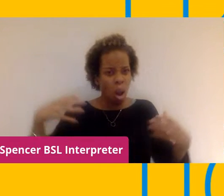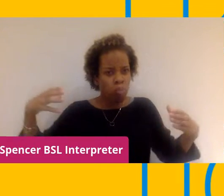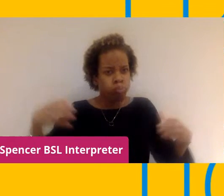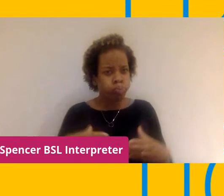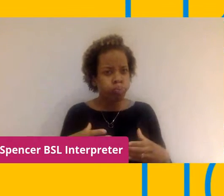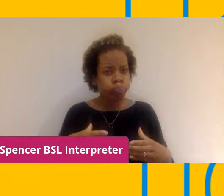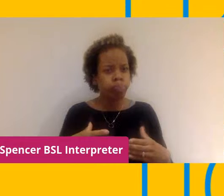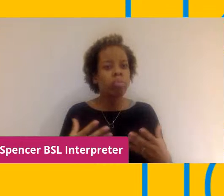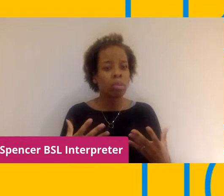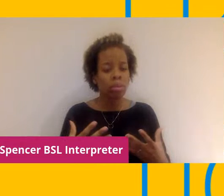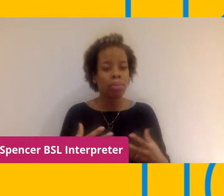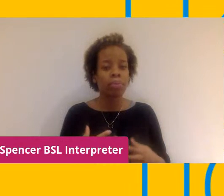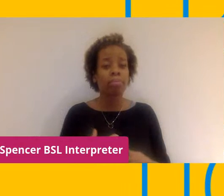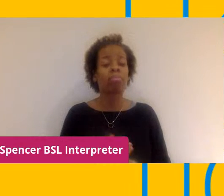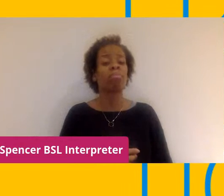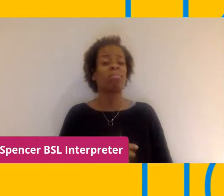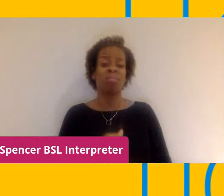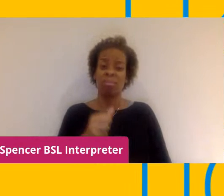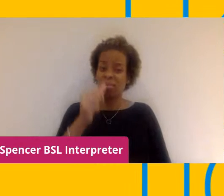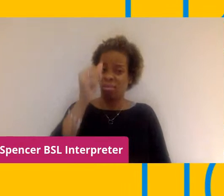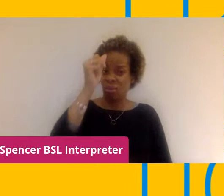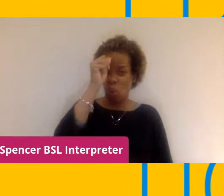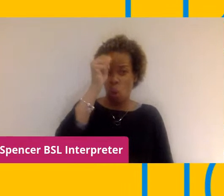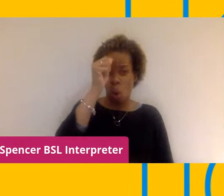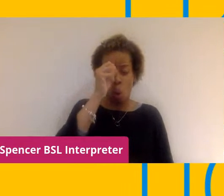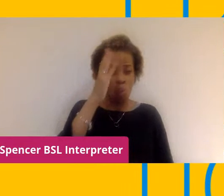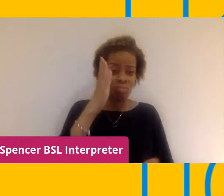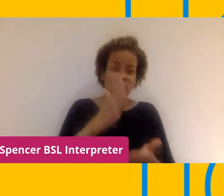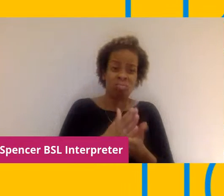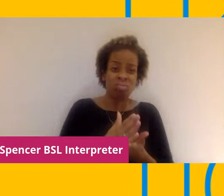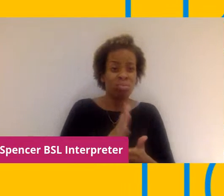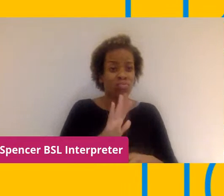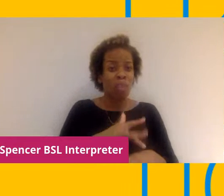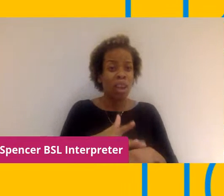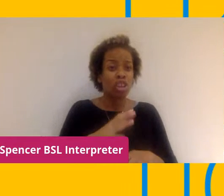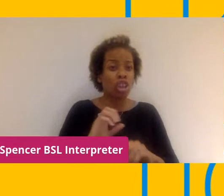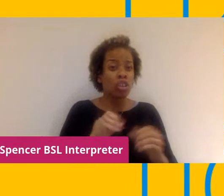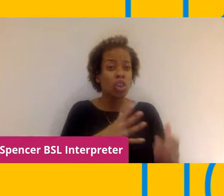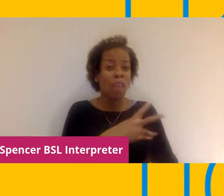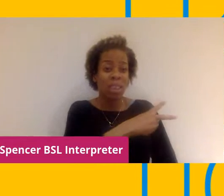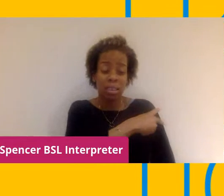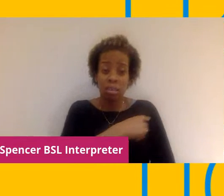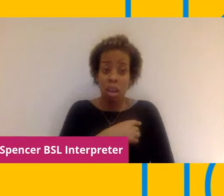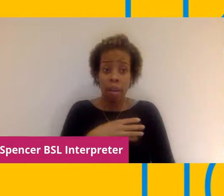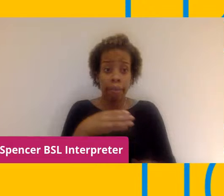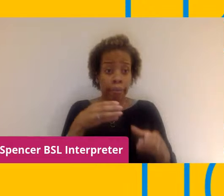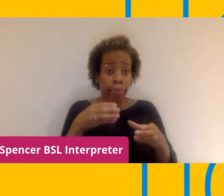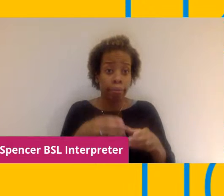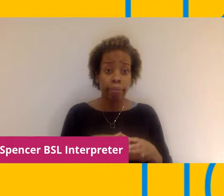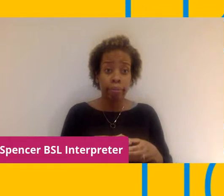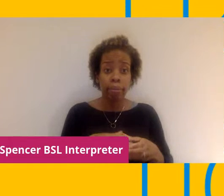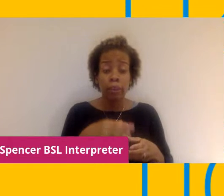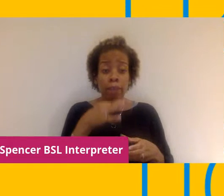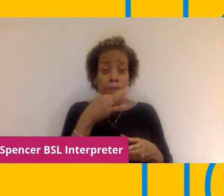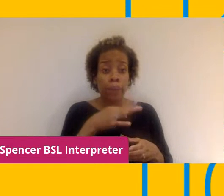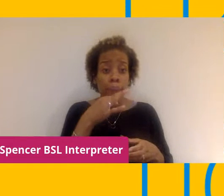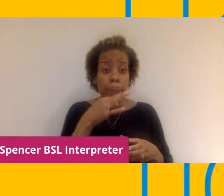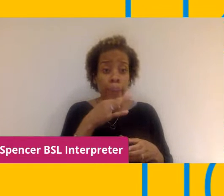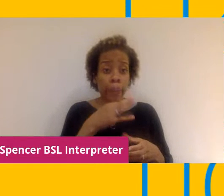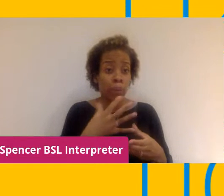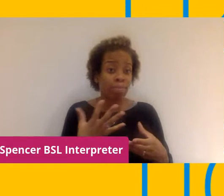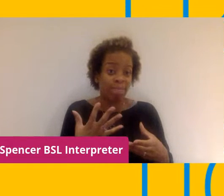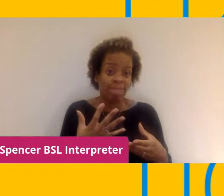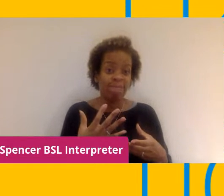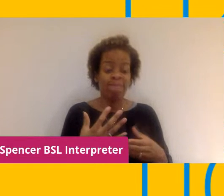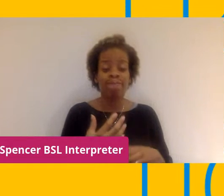that professional services staff are often in very small numbers, union members in various parts of our universities,